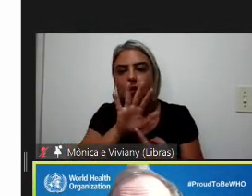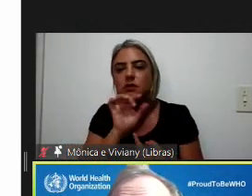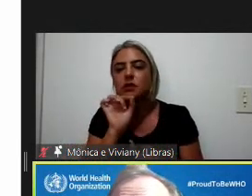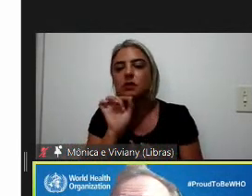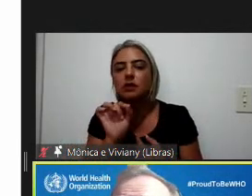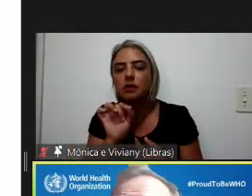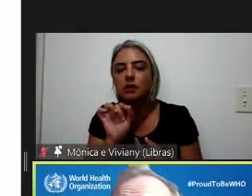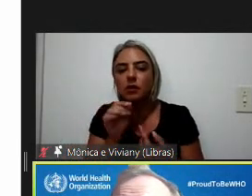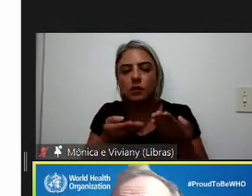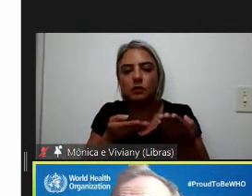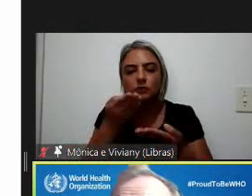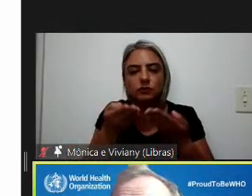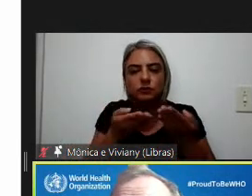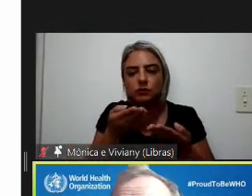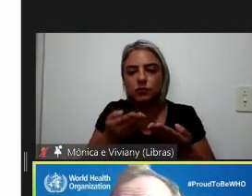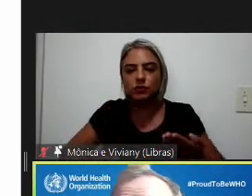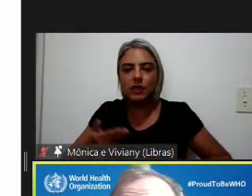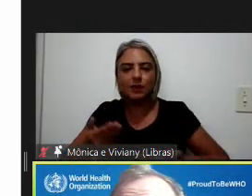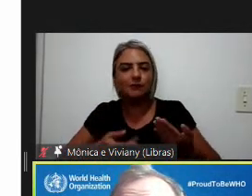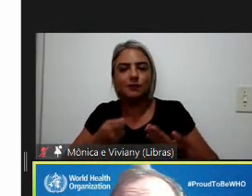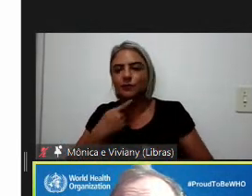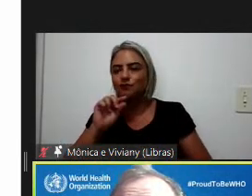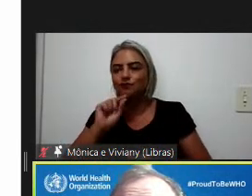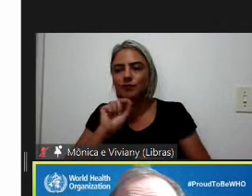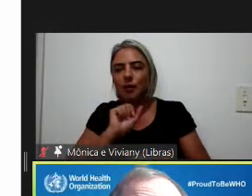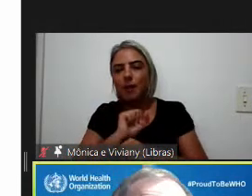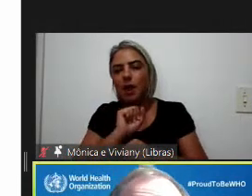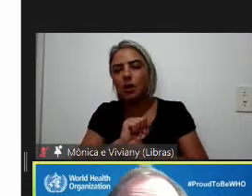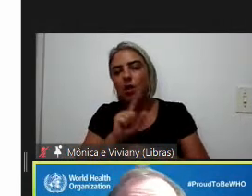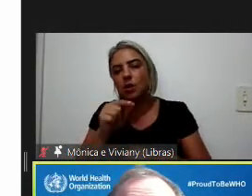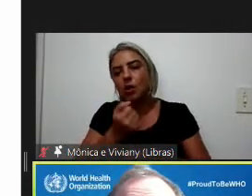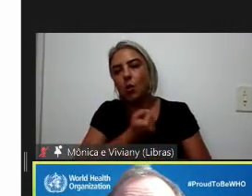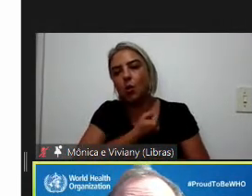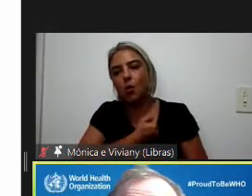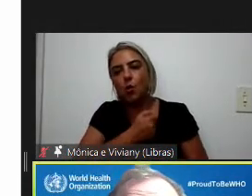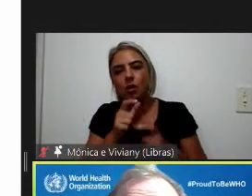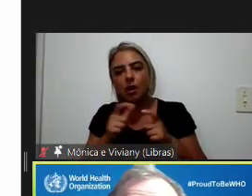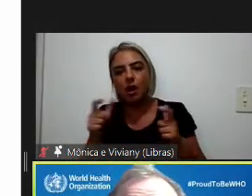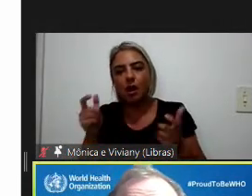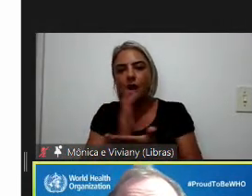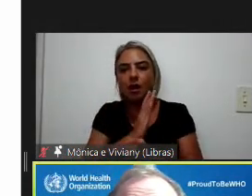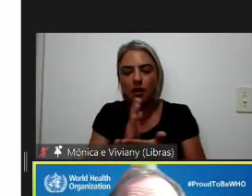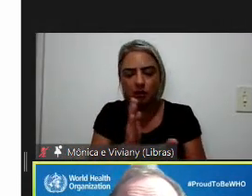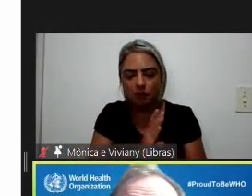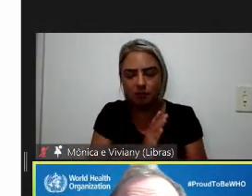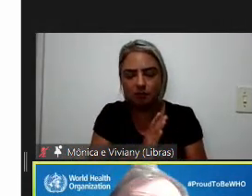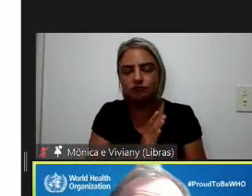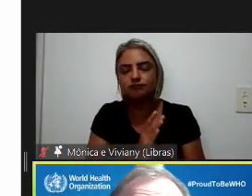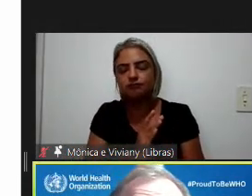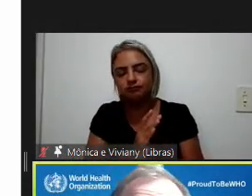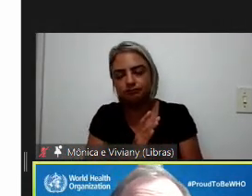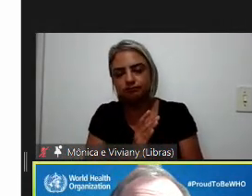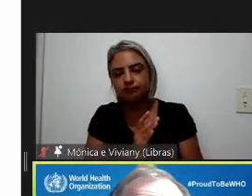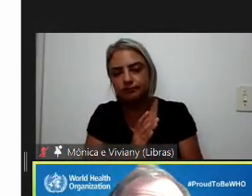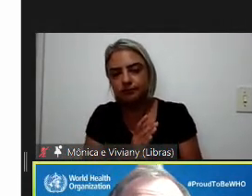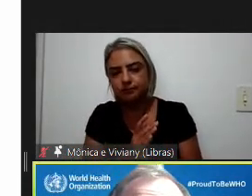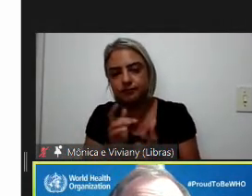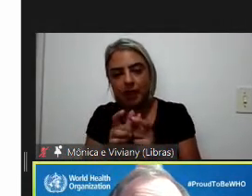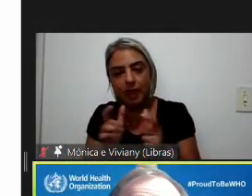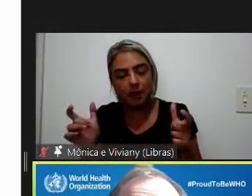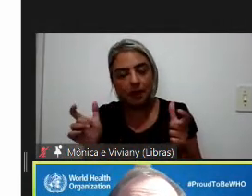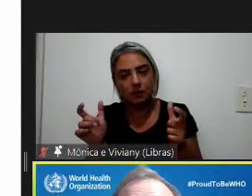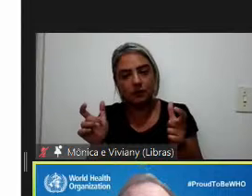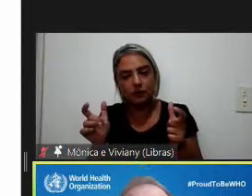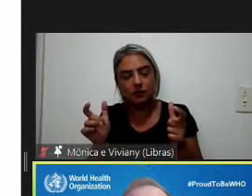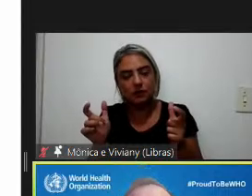is one of the highest number. In some cases, it's a complete disruption. In majority of cases, it's a partial disruption, but that